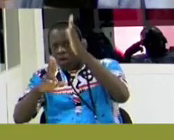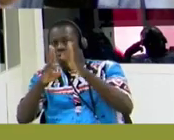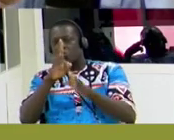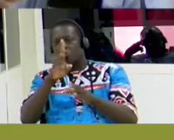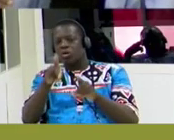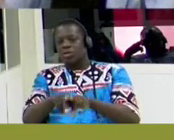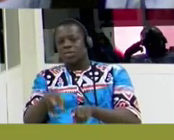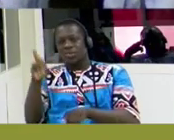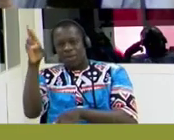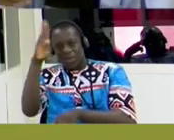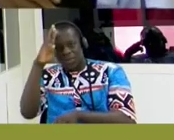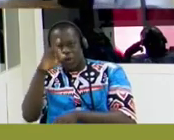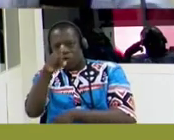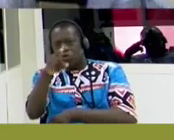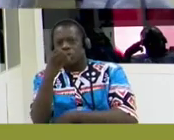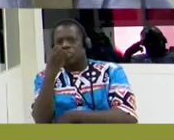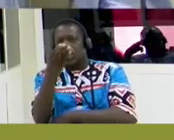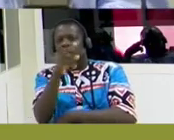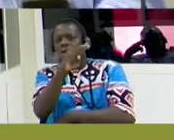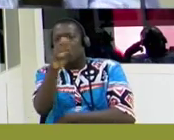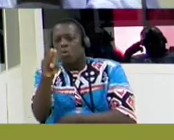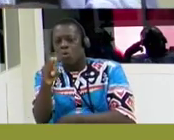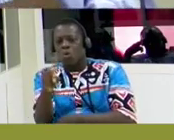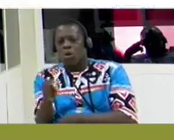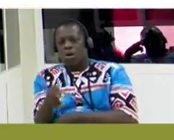Can you justify this action? Yes, sir.